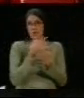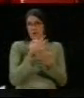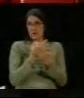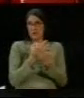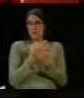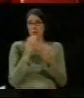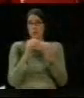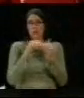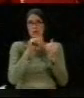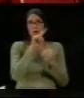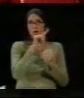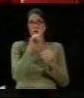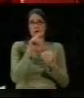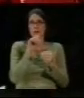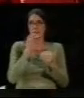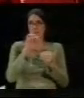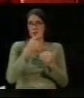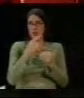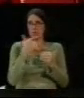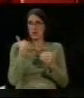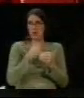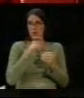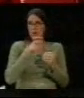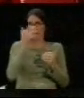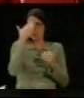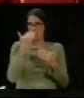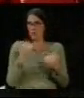more than zoning, we need to know it right now.